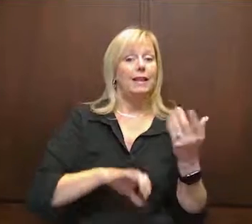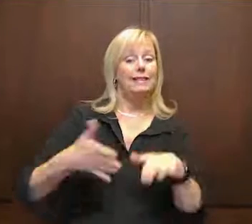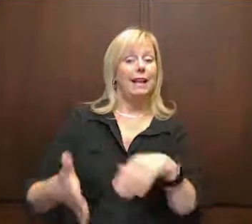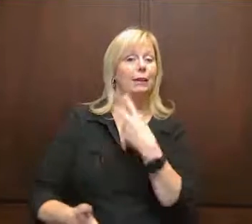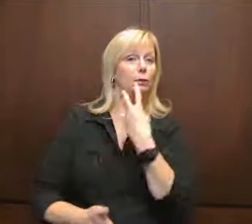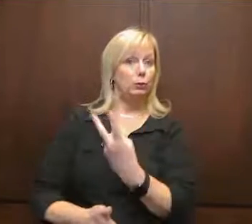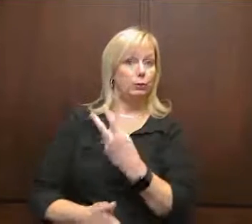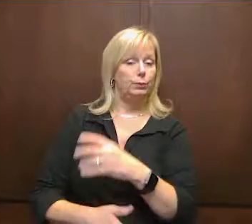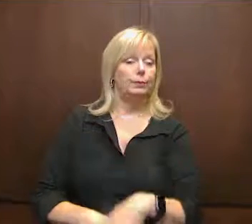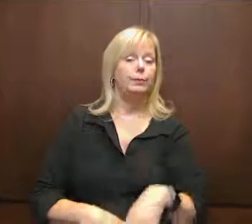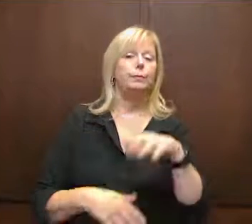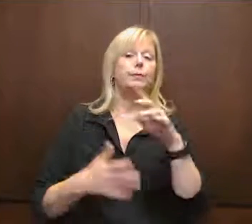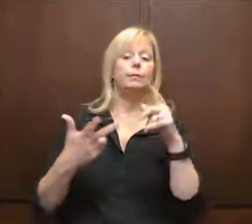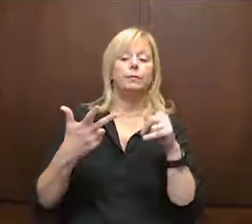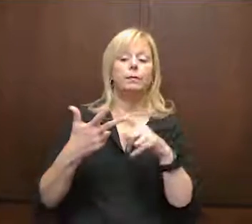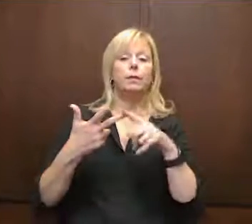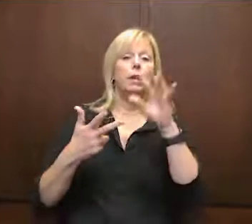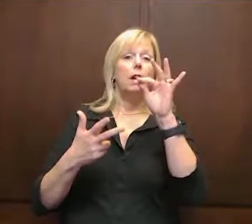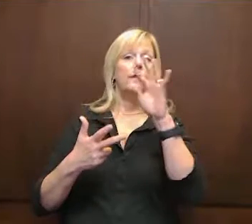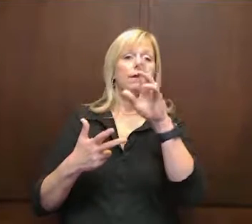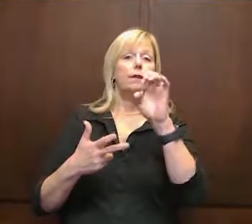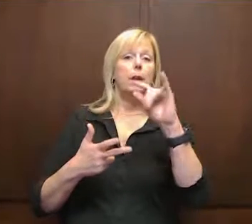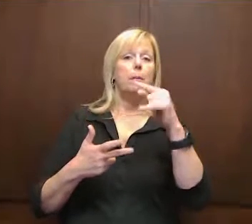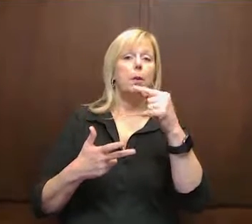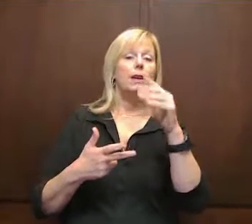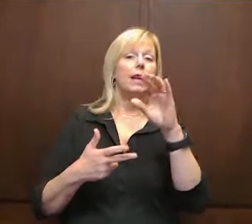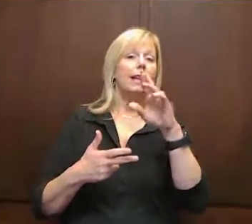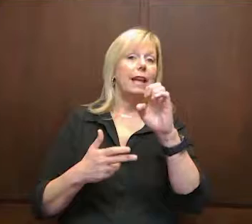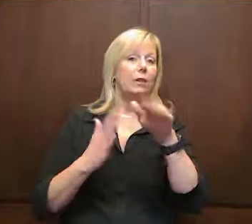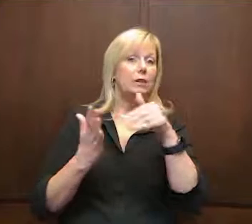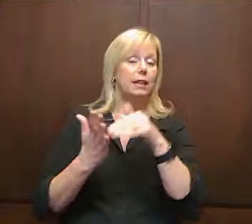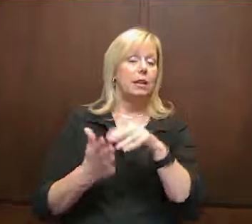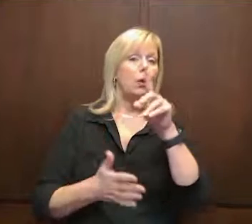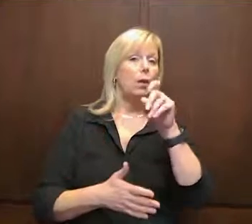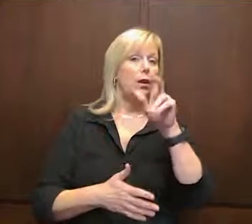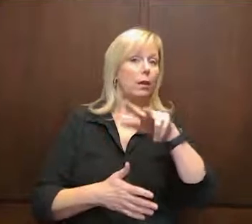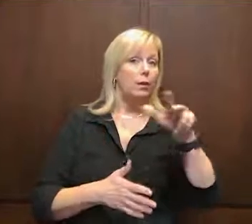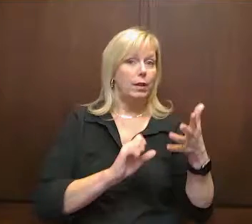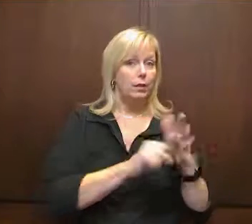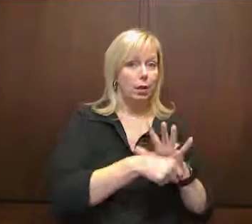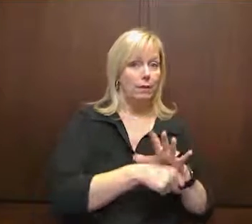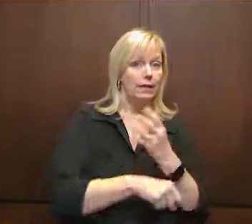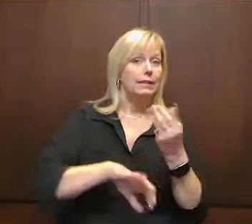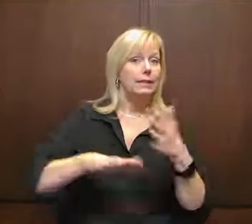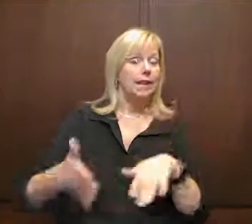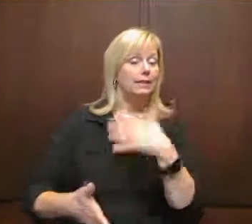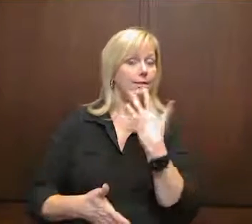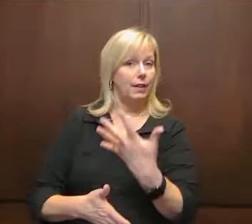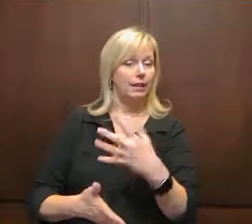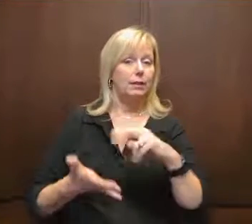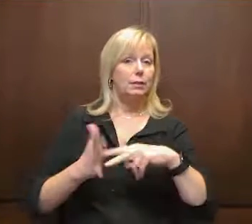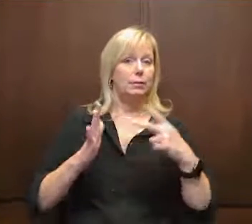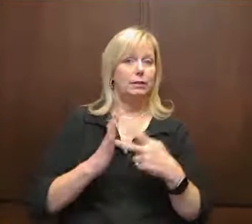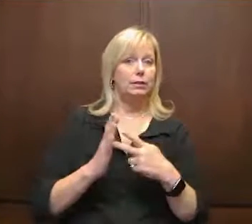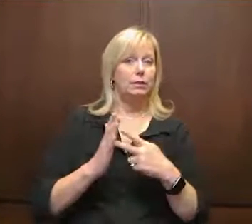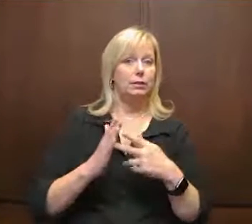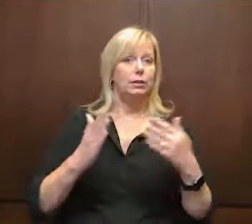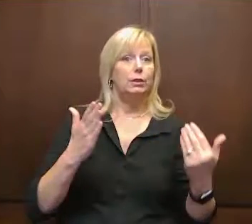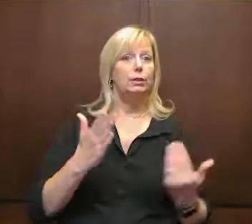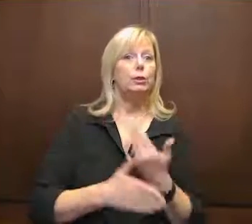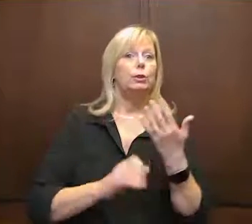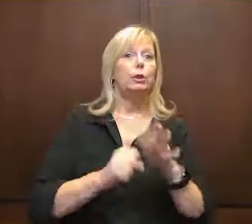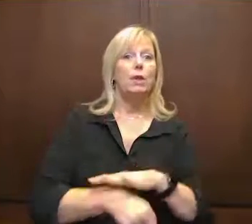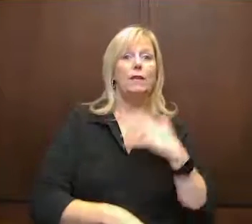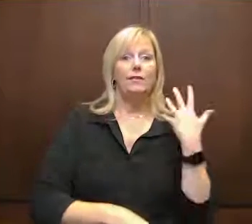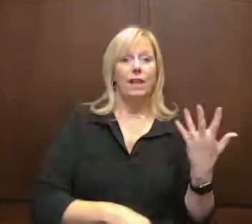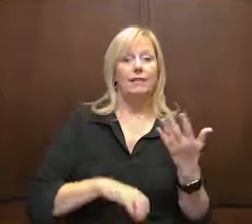deaths. For the Freeburg Care Center, they have 133 cases and 5 deaths. That's an increase of 5